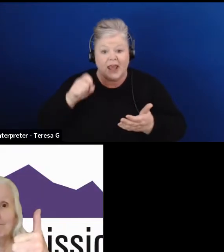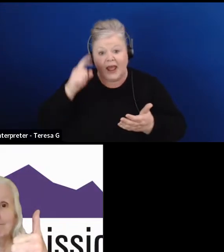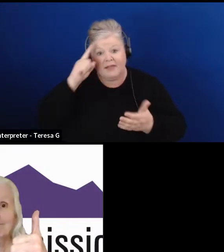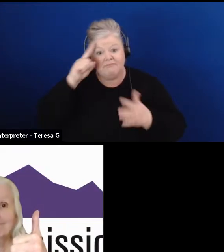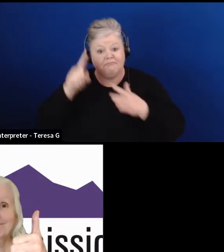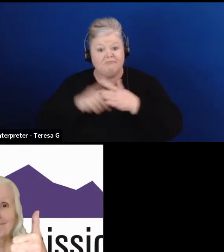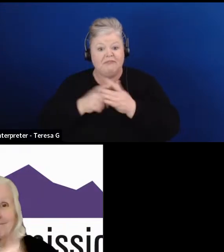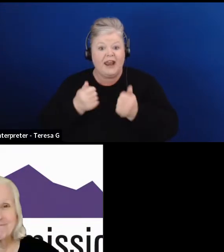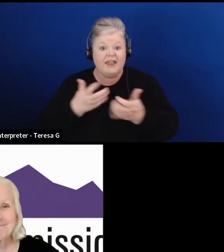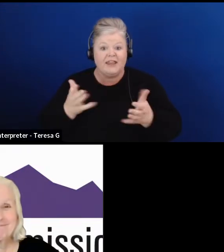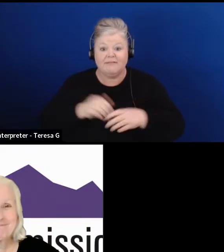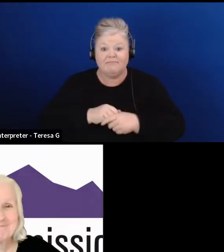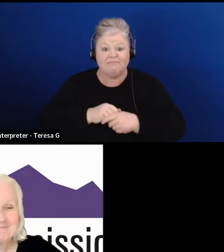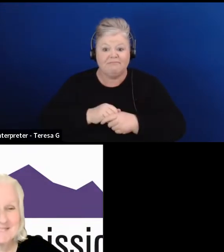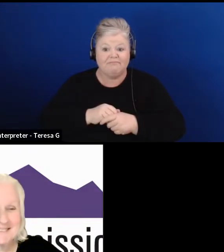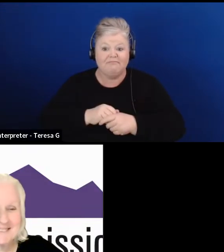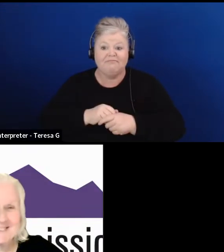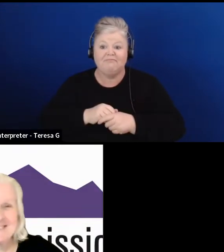Good.